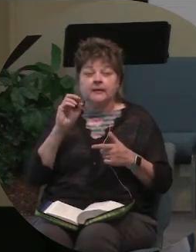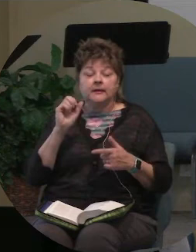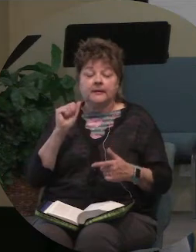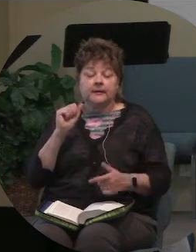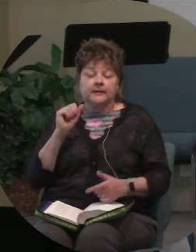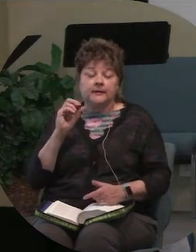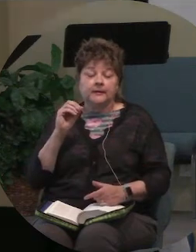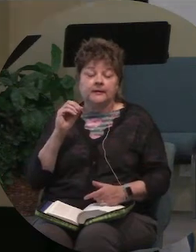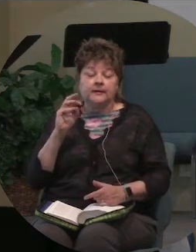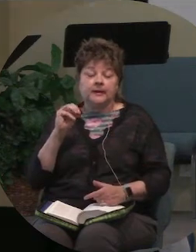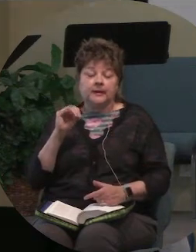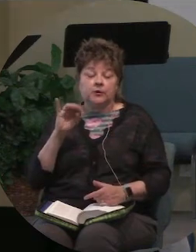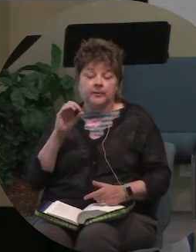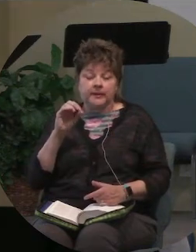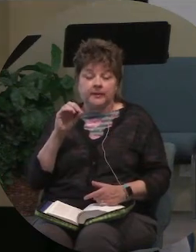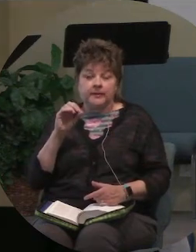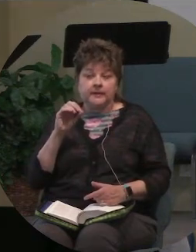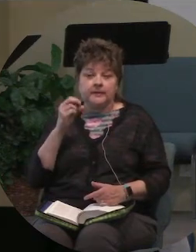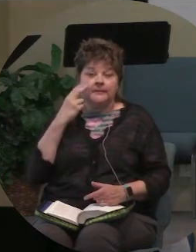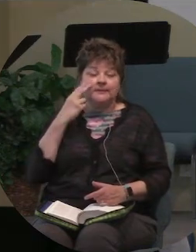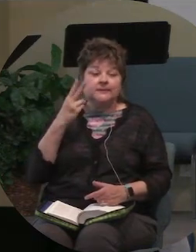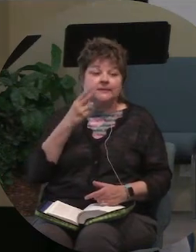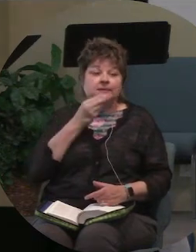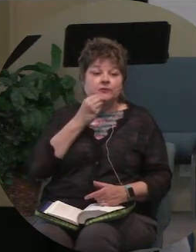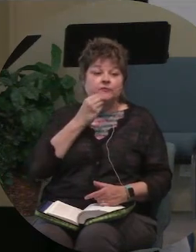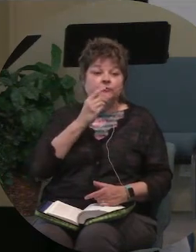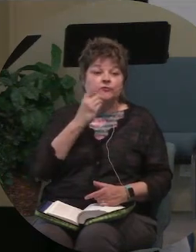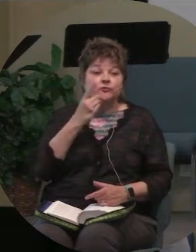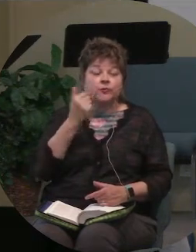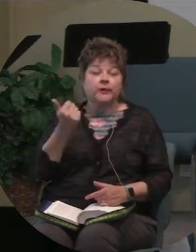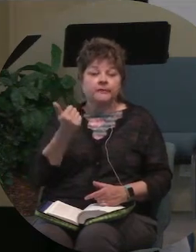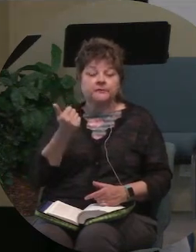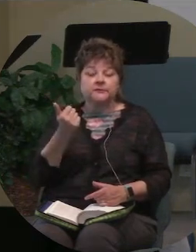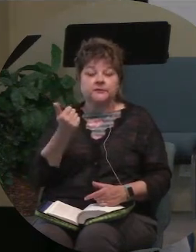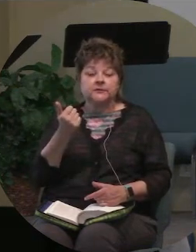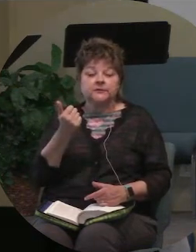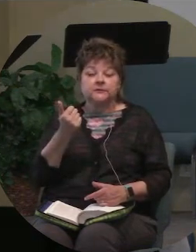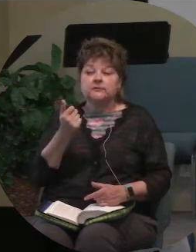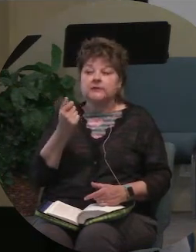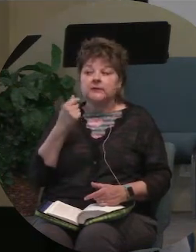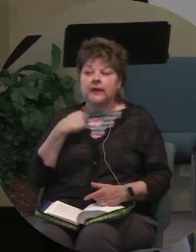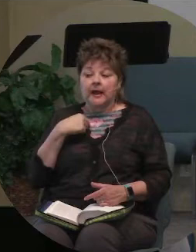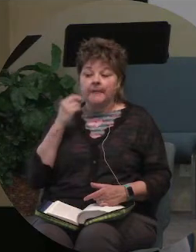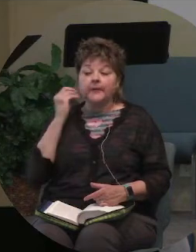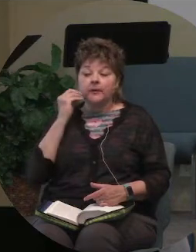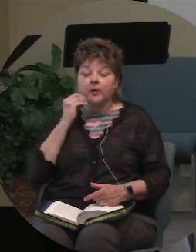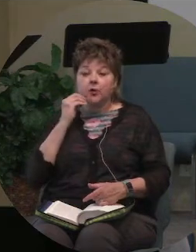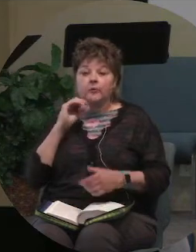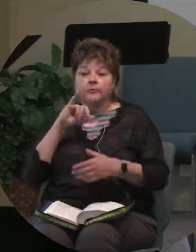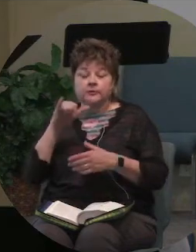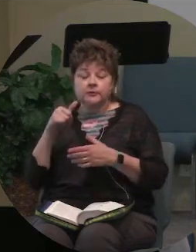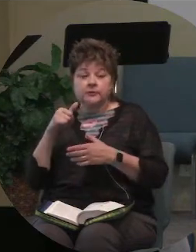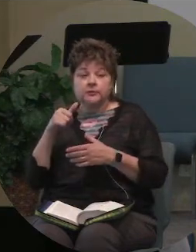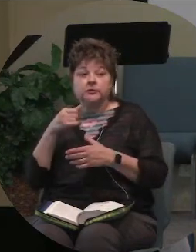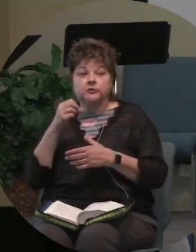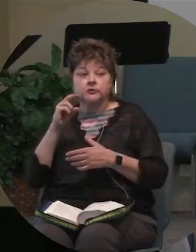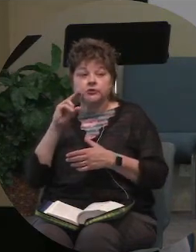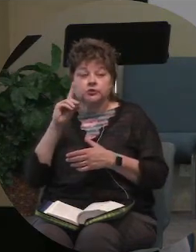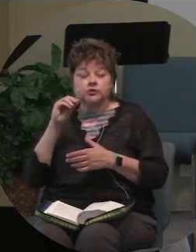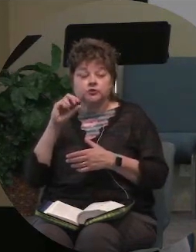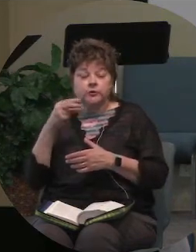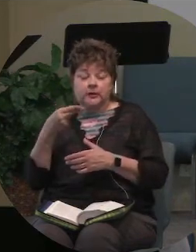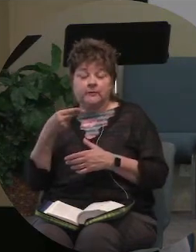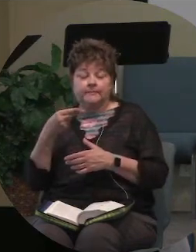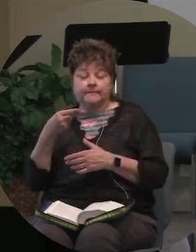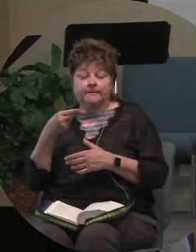There's food somewhere else. There's food in Judah. So I'm going home to Judah, the mother-in-law says.